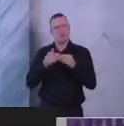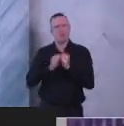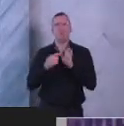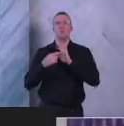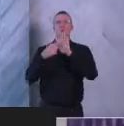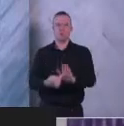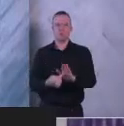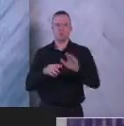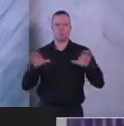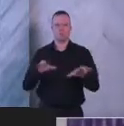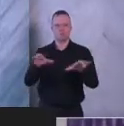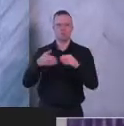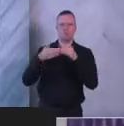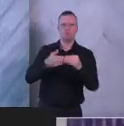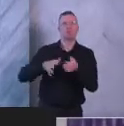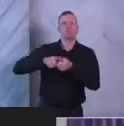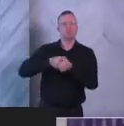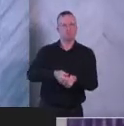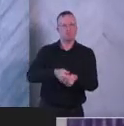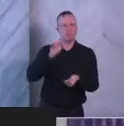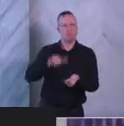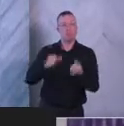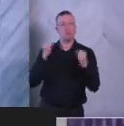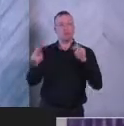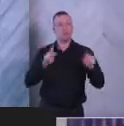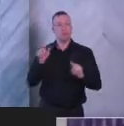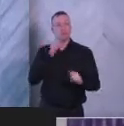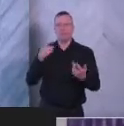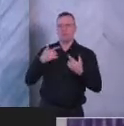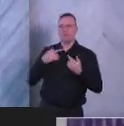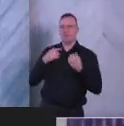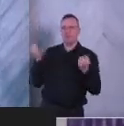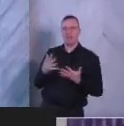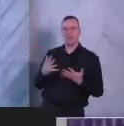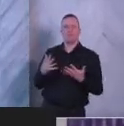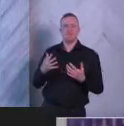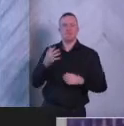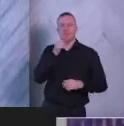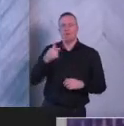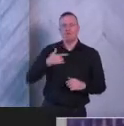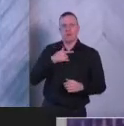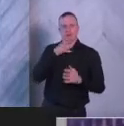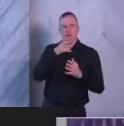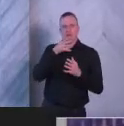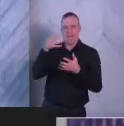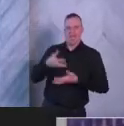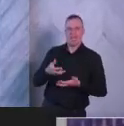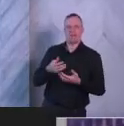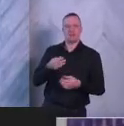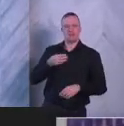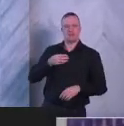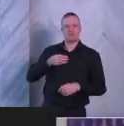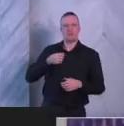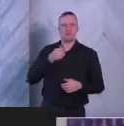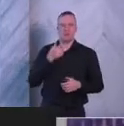example. I know that there's lots of people that don't feel hate and discrimination, or, based on